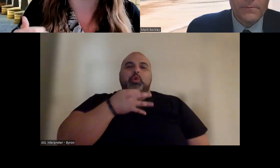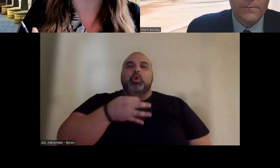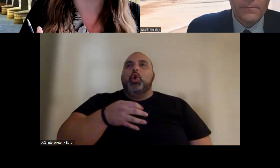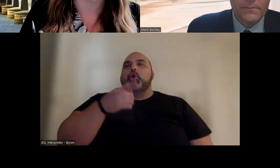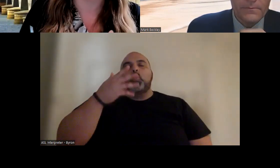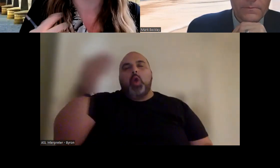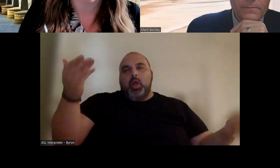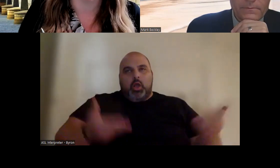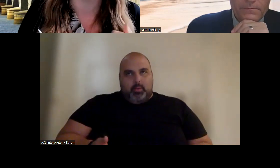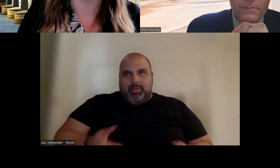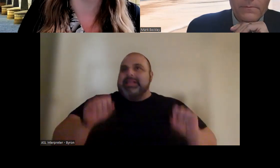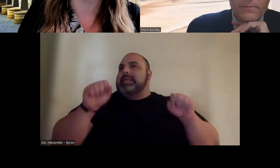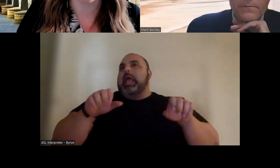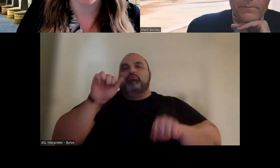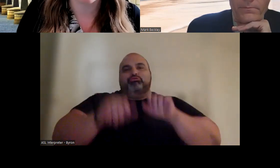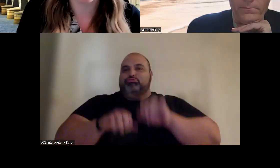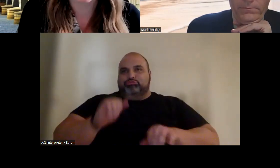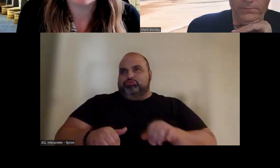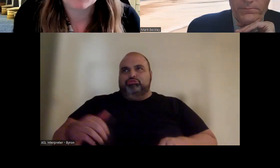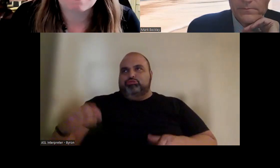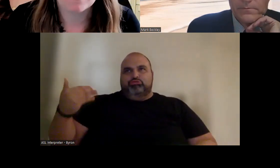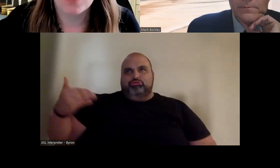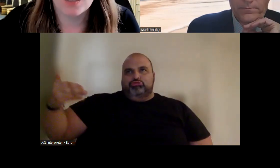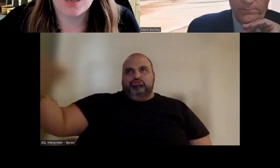welcome and invited to drop comments throughout in the Q&A section.